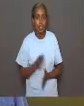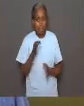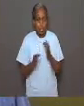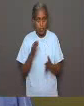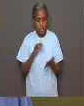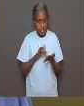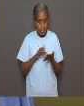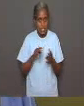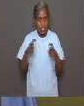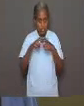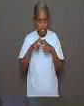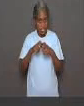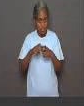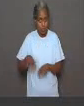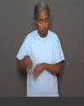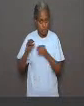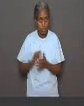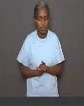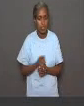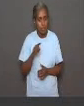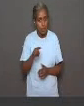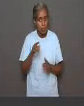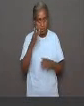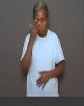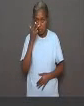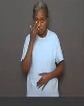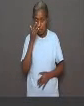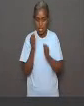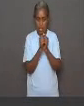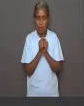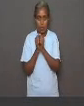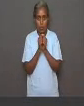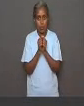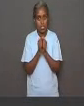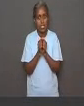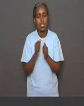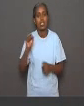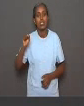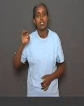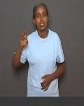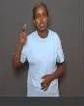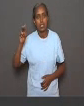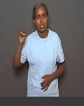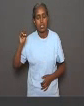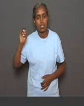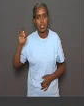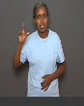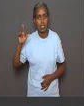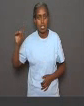have studied physics, students, you will be familiar with Snell's law of refraction.